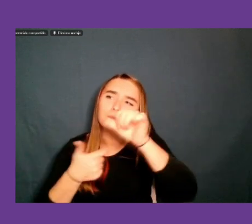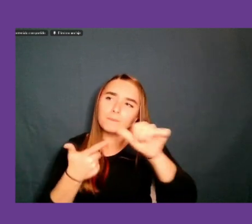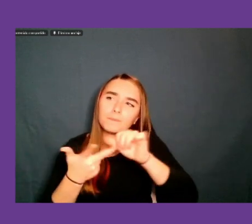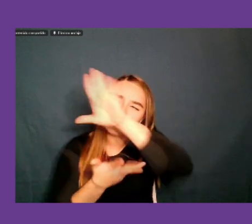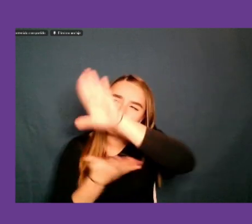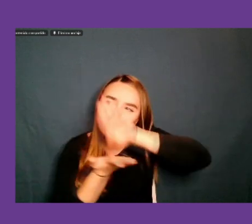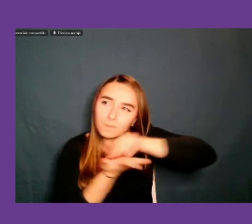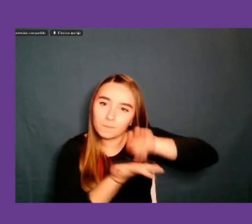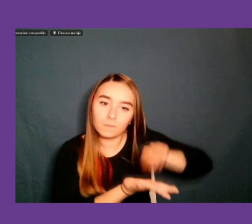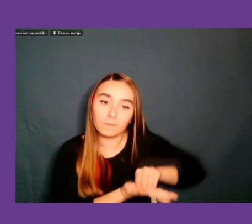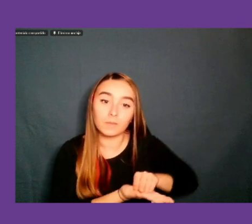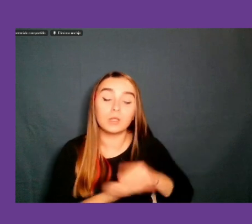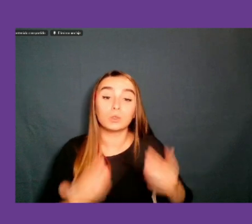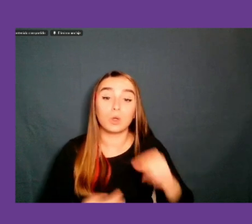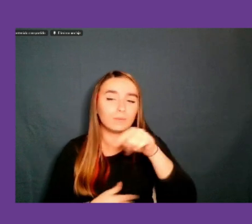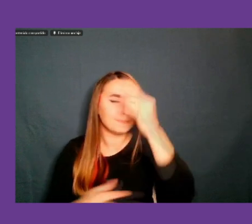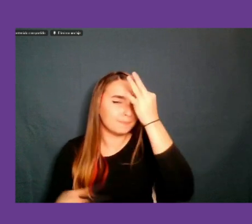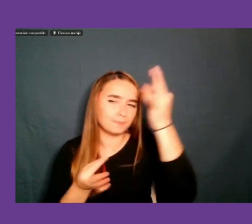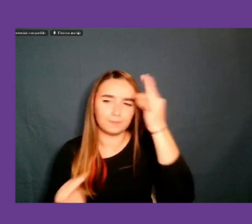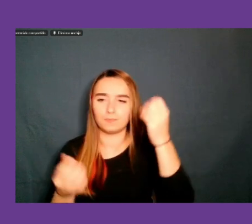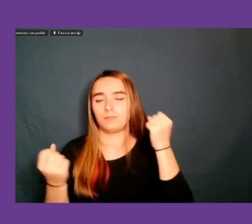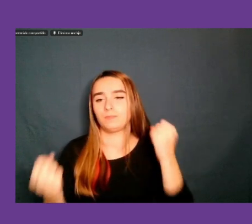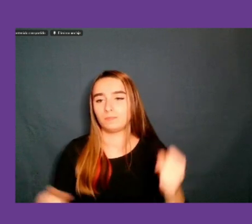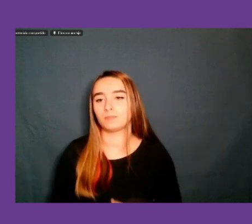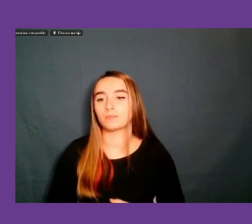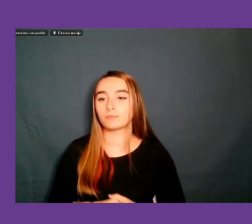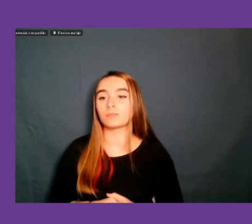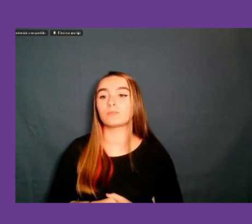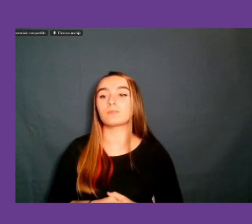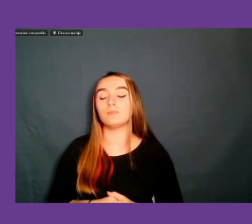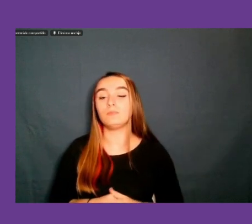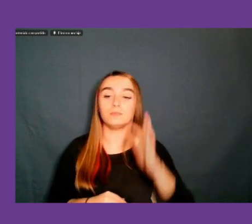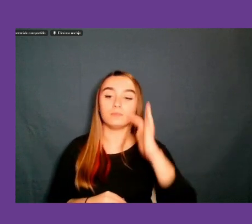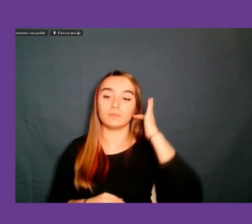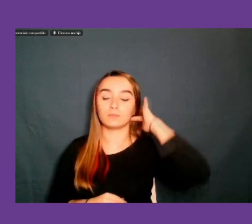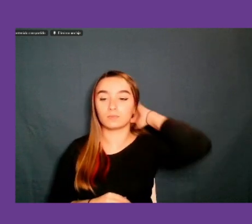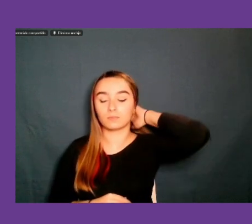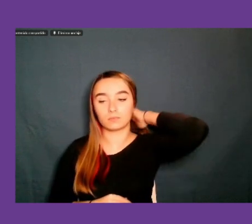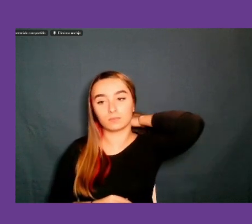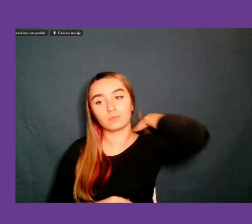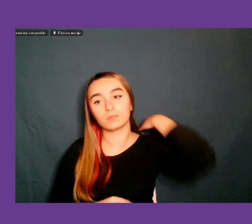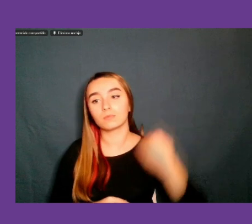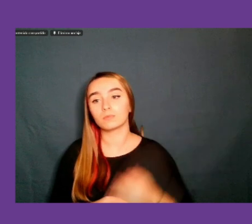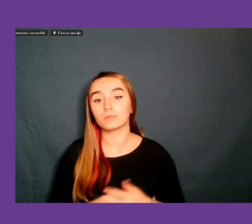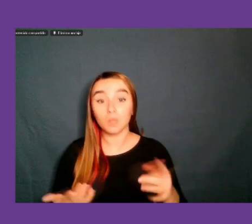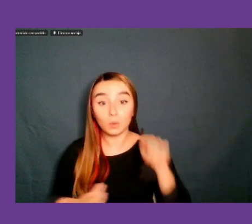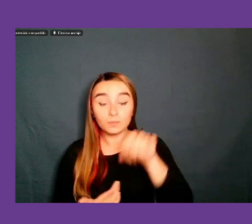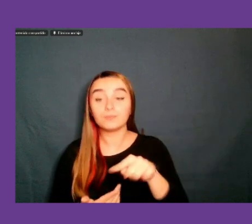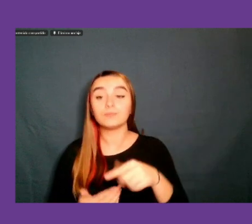is very, very concrete. And then, so this is the add-on, this is the work in